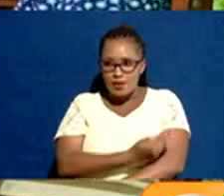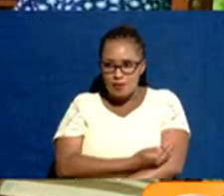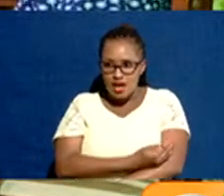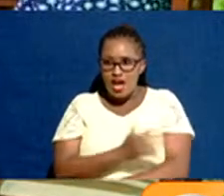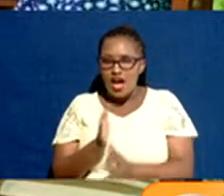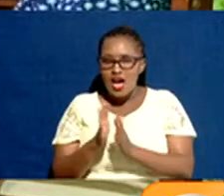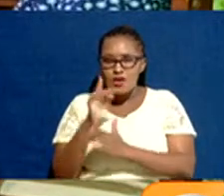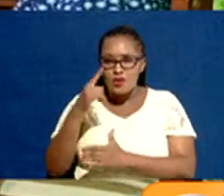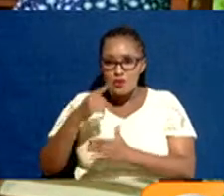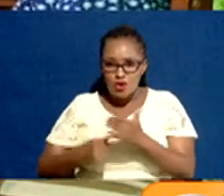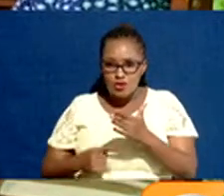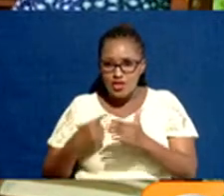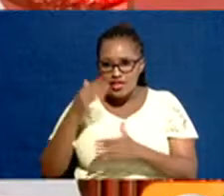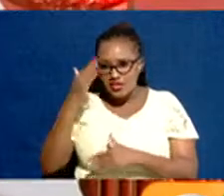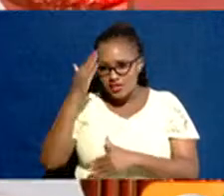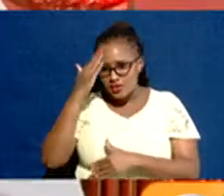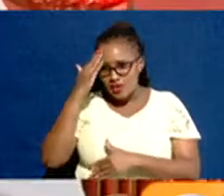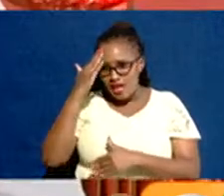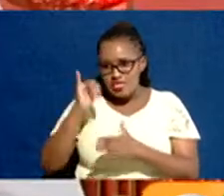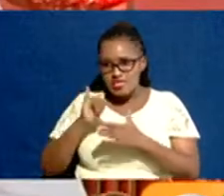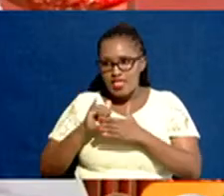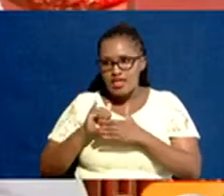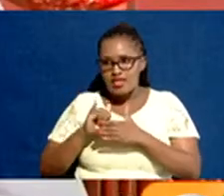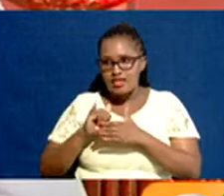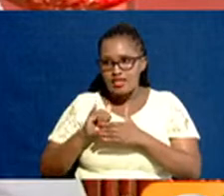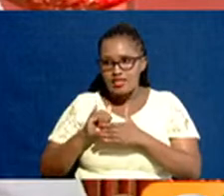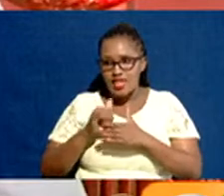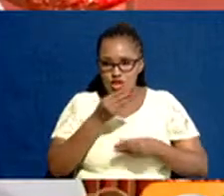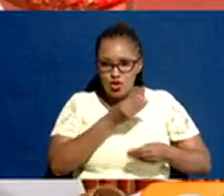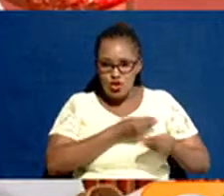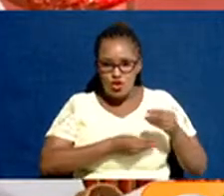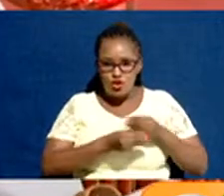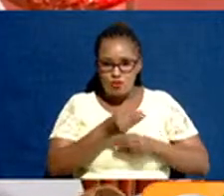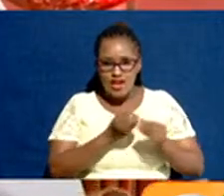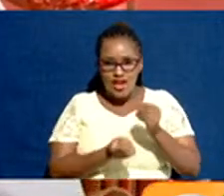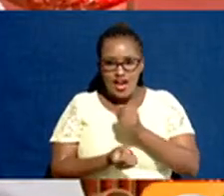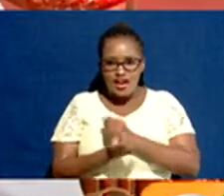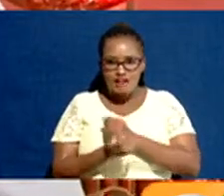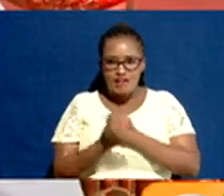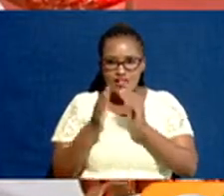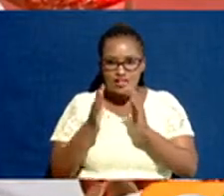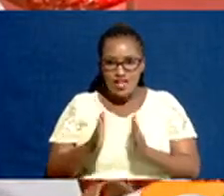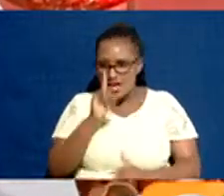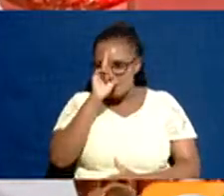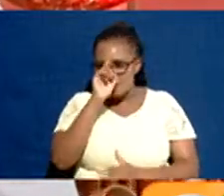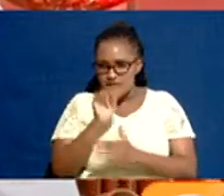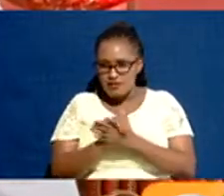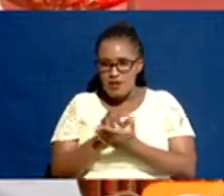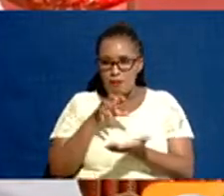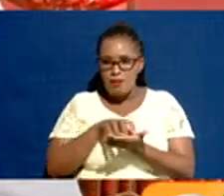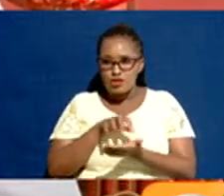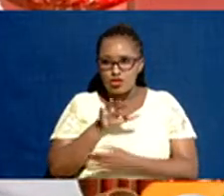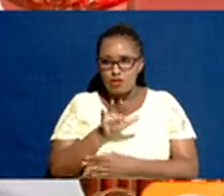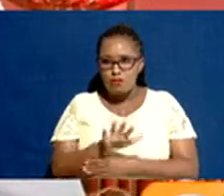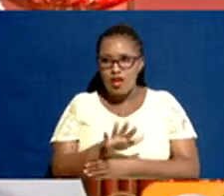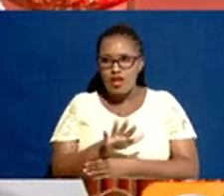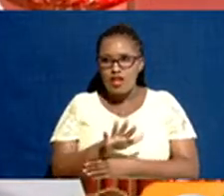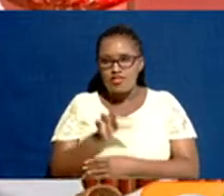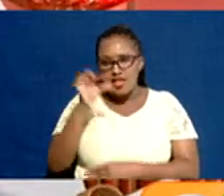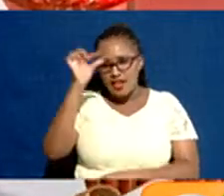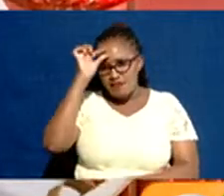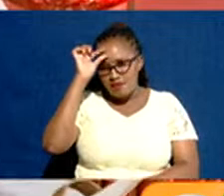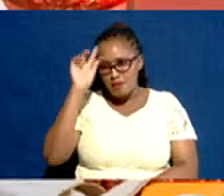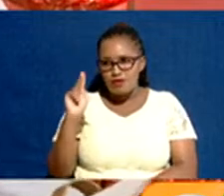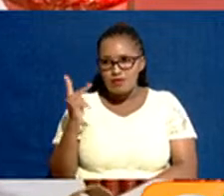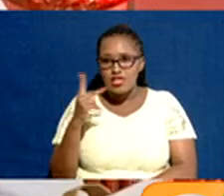quote the chair of the Presidential Council of Economic Advisors, that is David Ndii. I believe that his position is the official government of Kenya